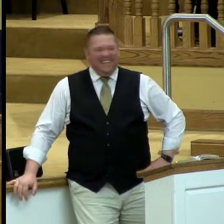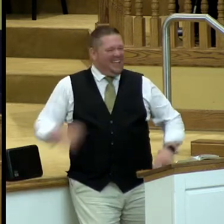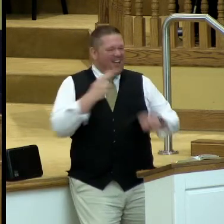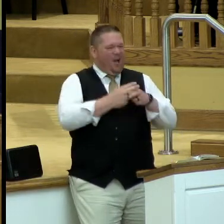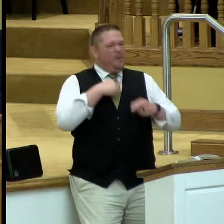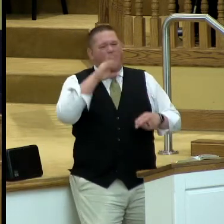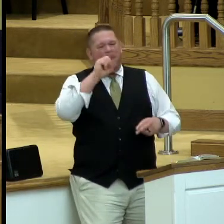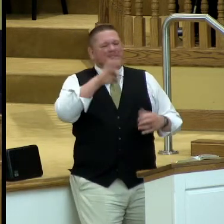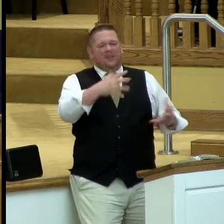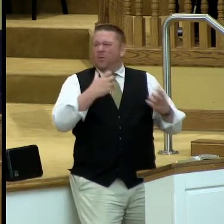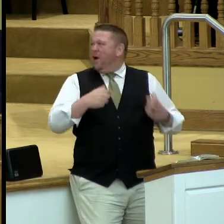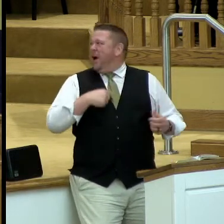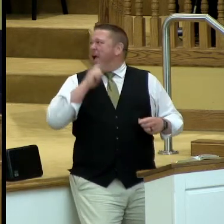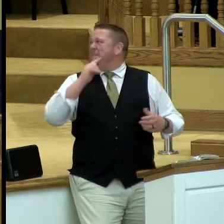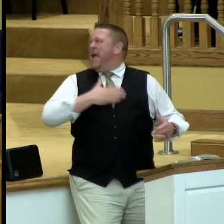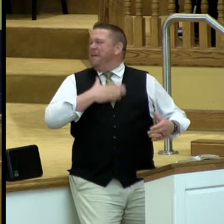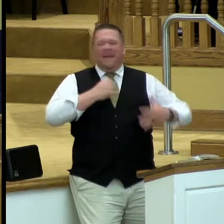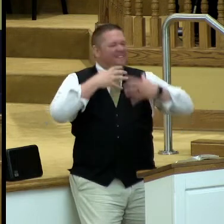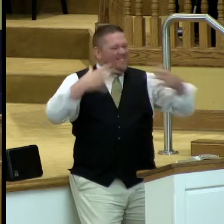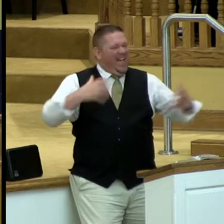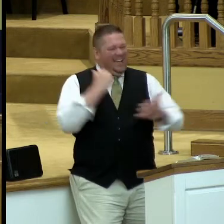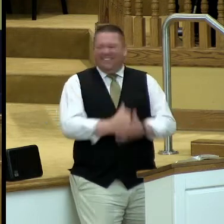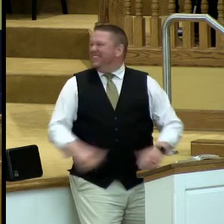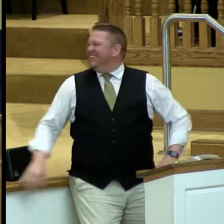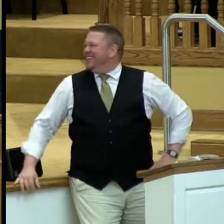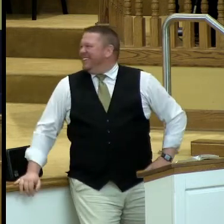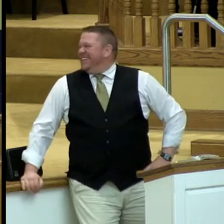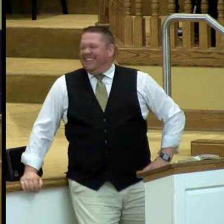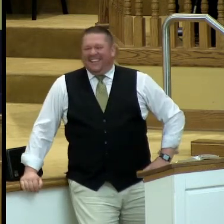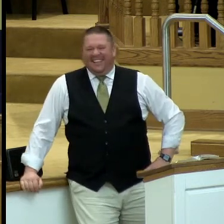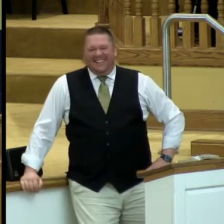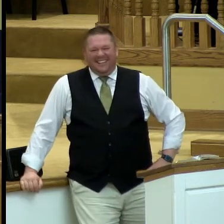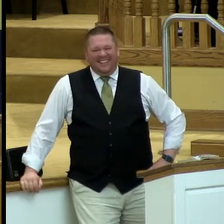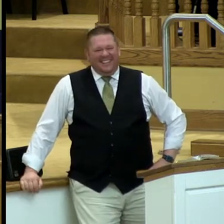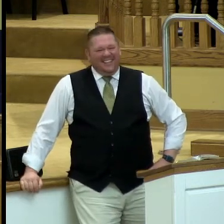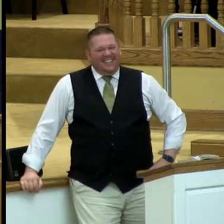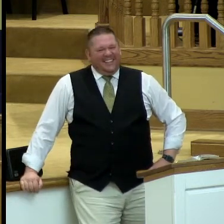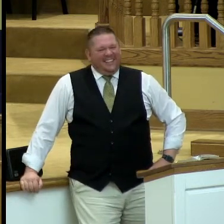Call me obese if you want to. I'm happy and fat.